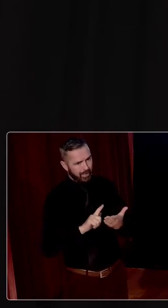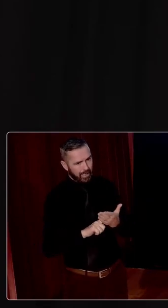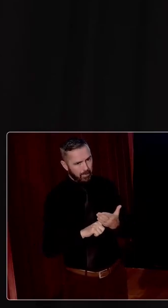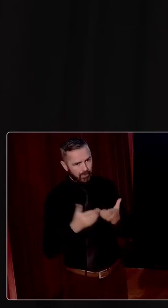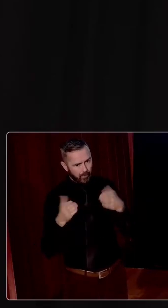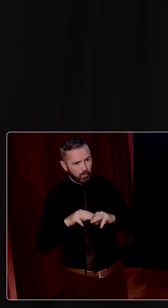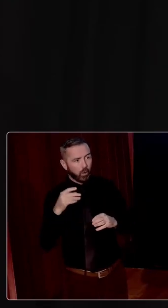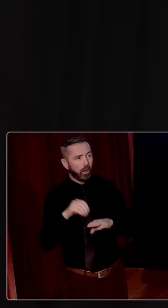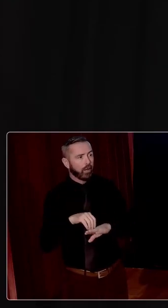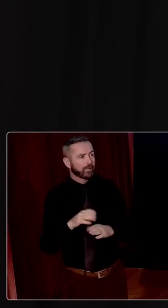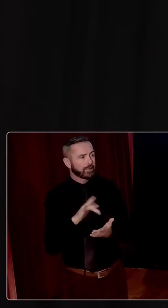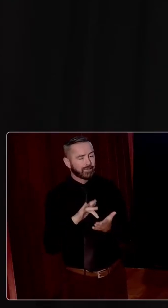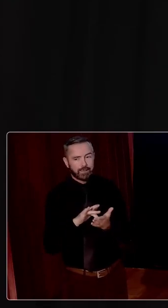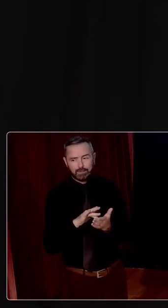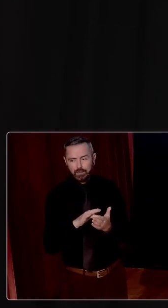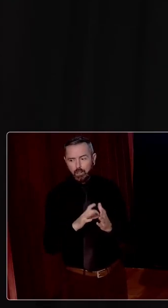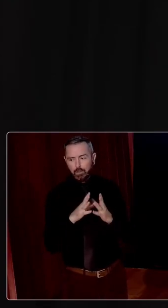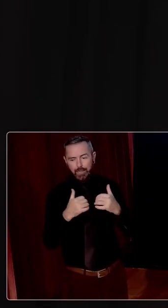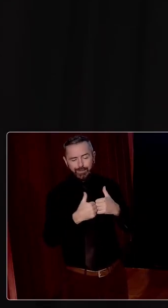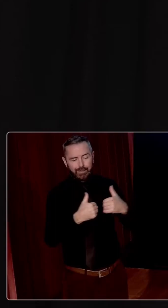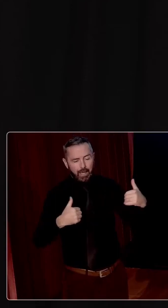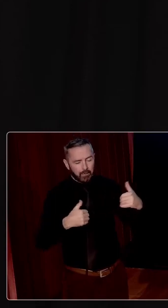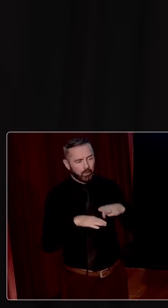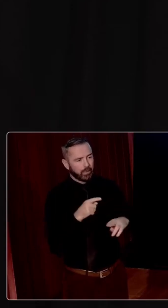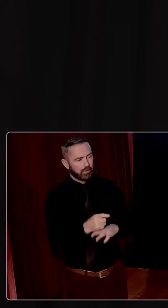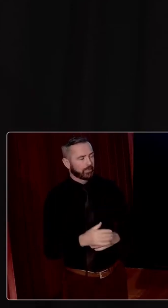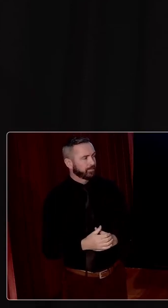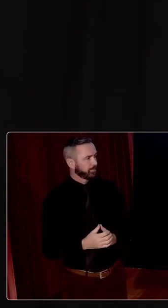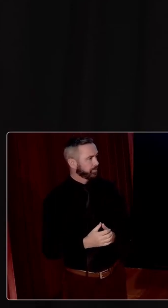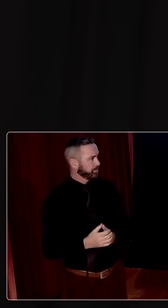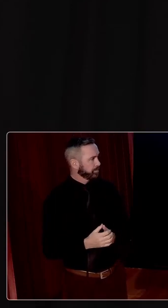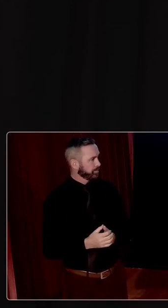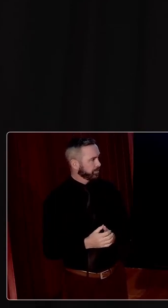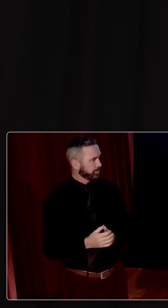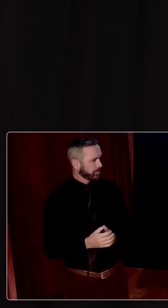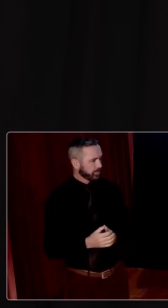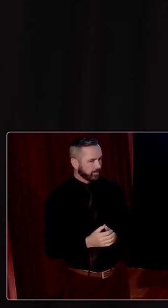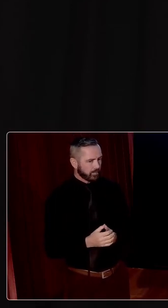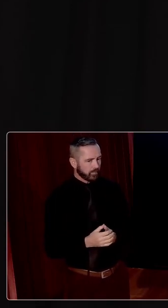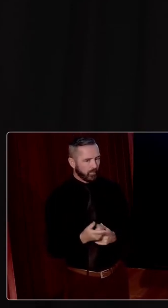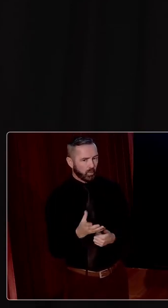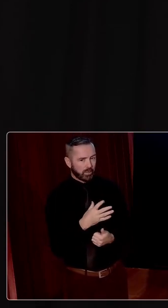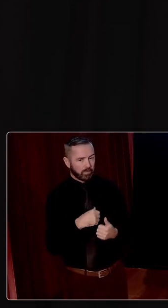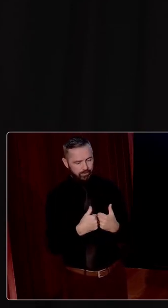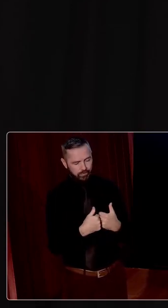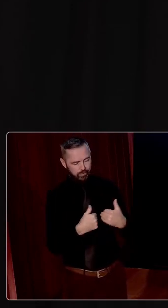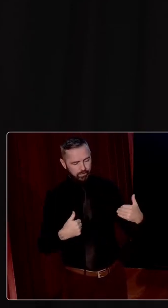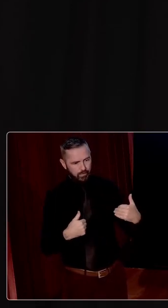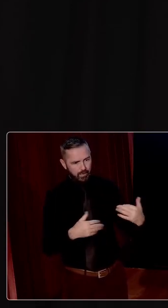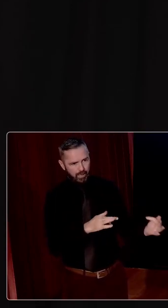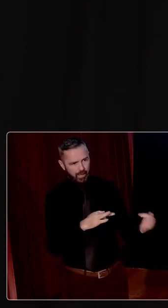cities. So that was, there was a huge disjuncture there between that, a particular disjuncture in the post-war period,